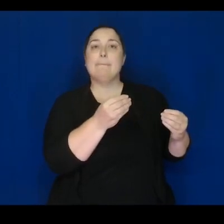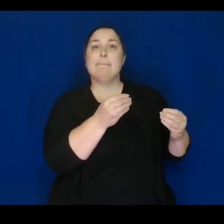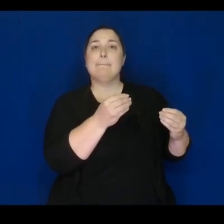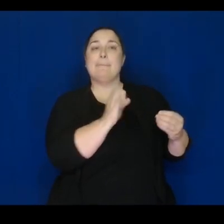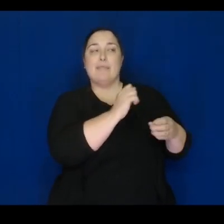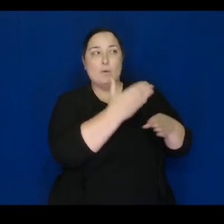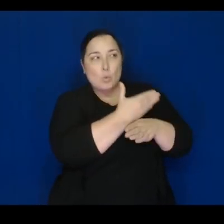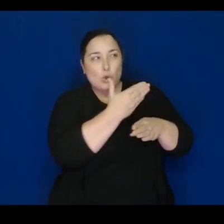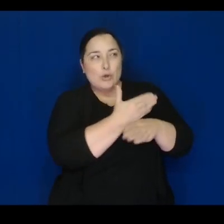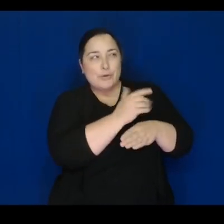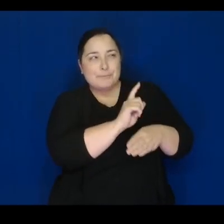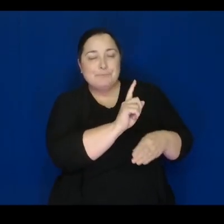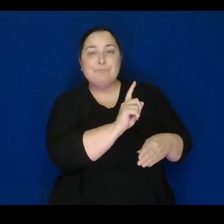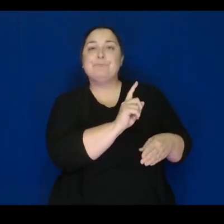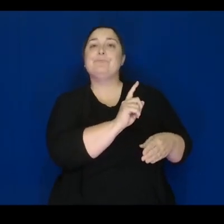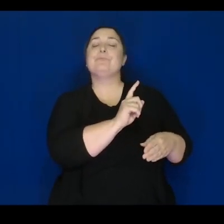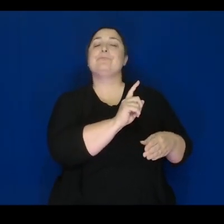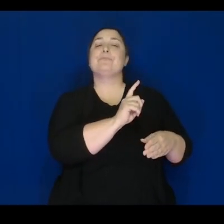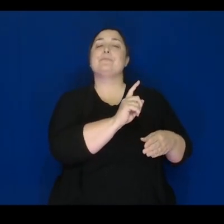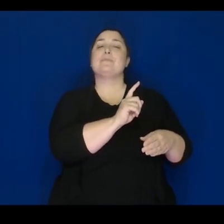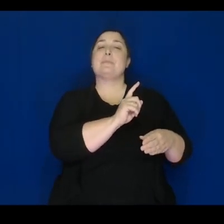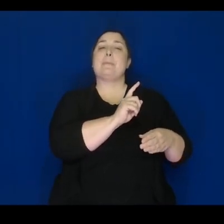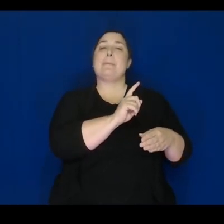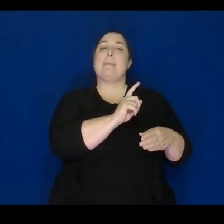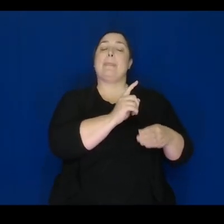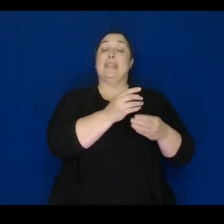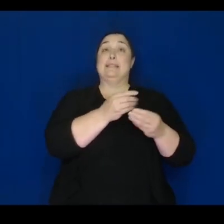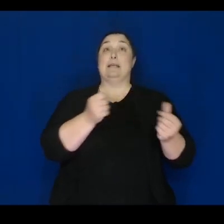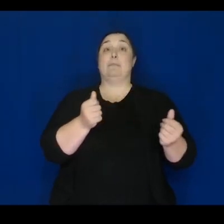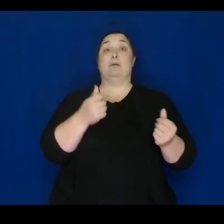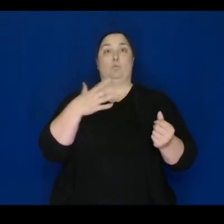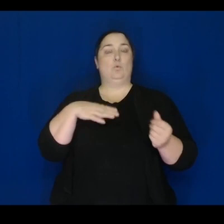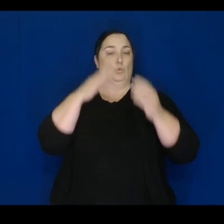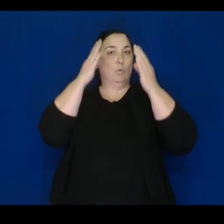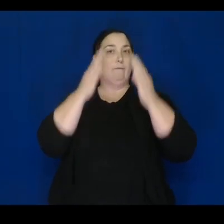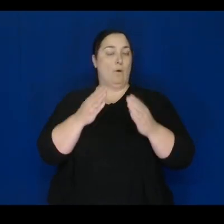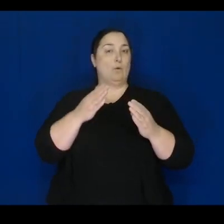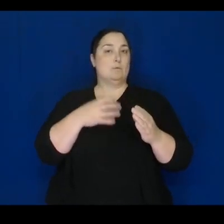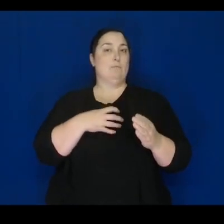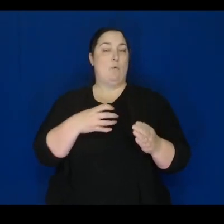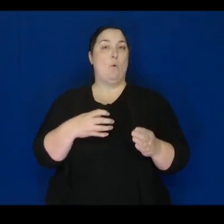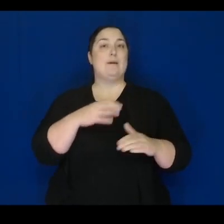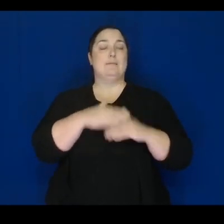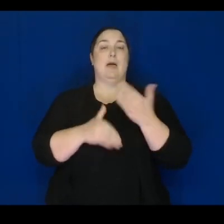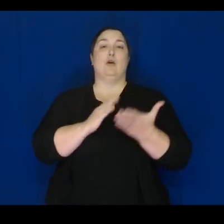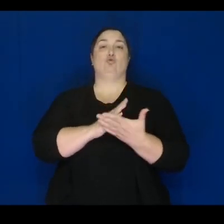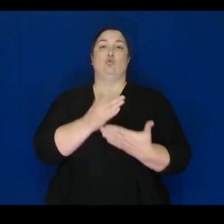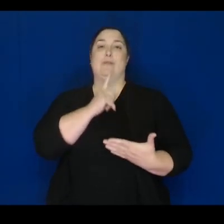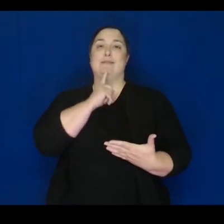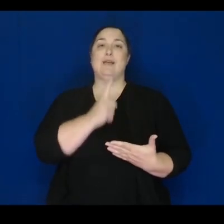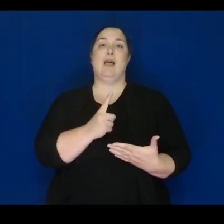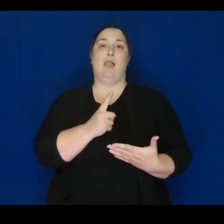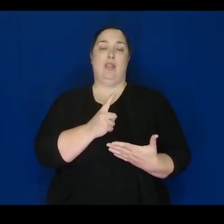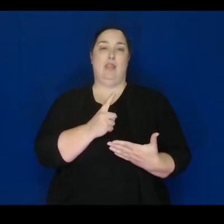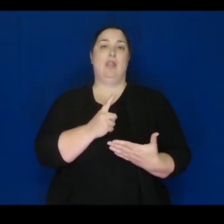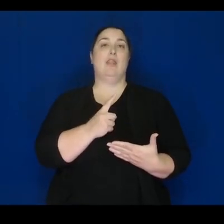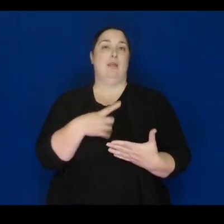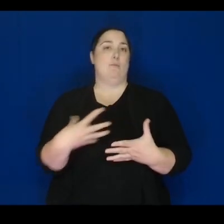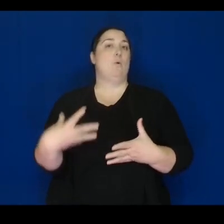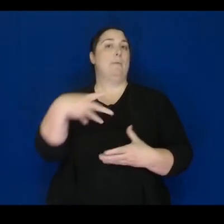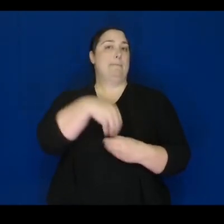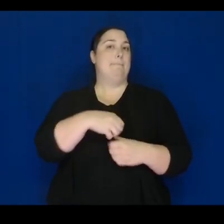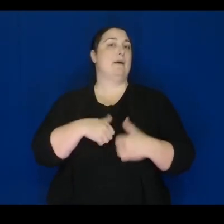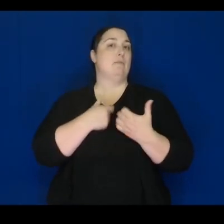And something that we've really wanting to focus on is incorporating truth-telling into our